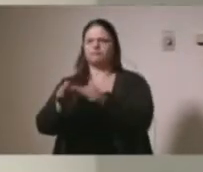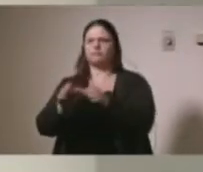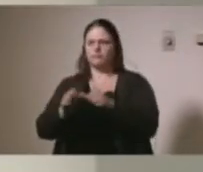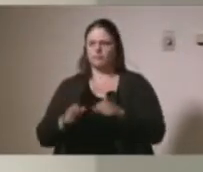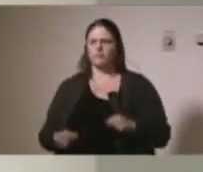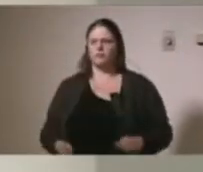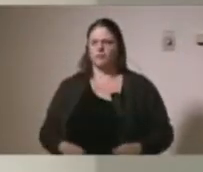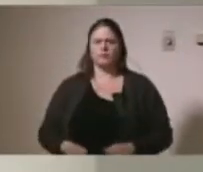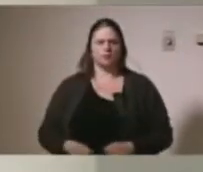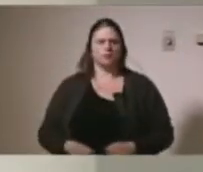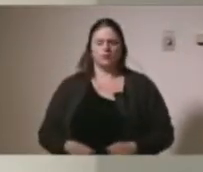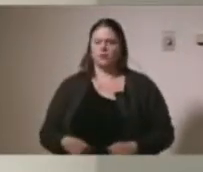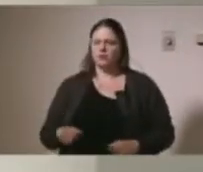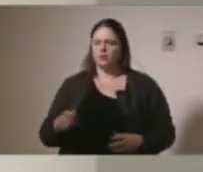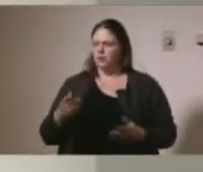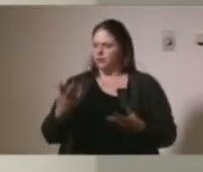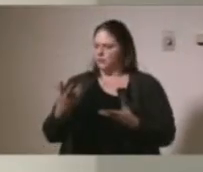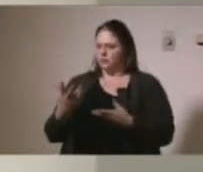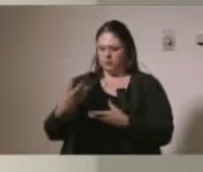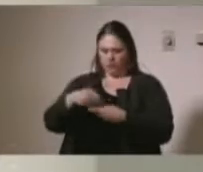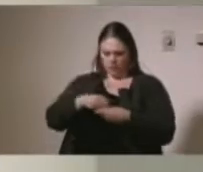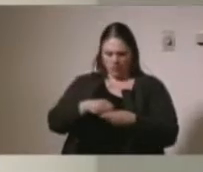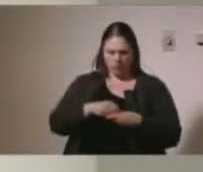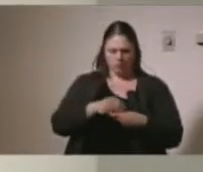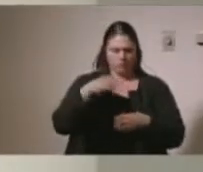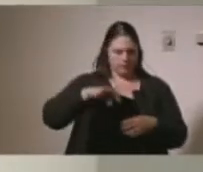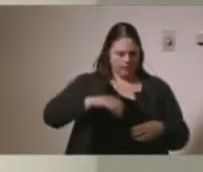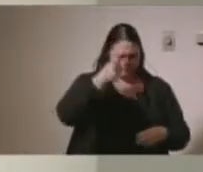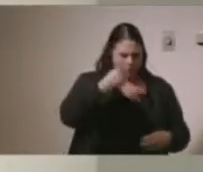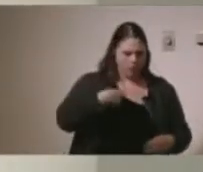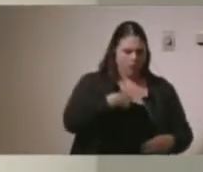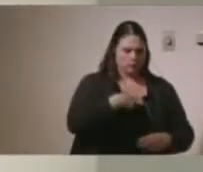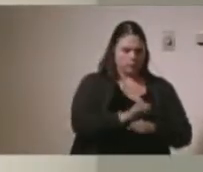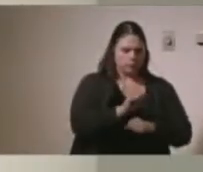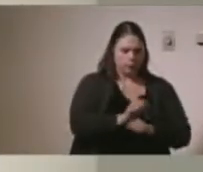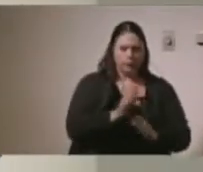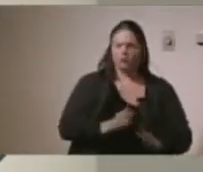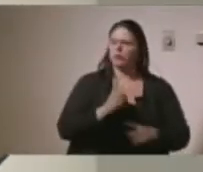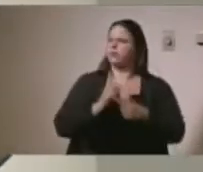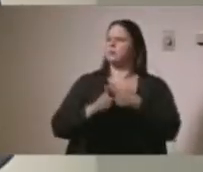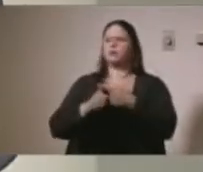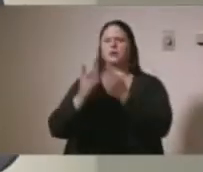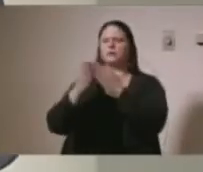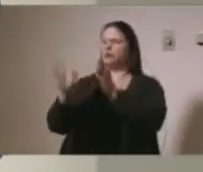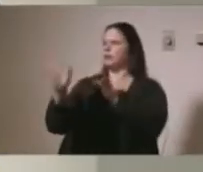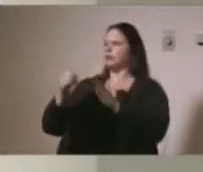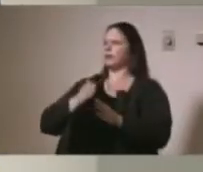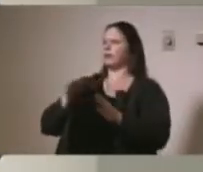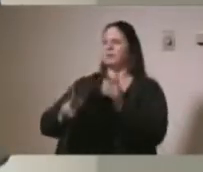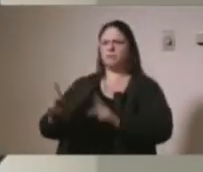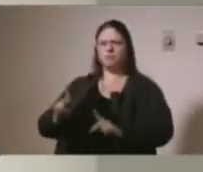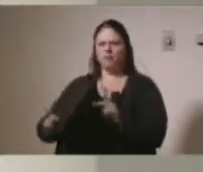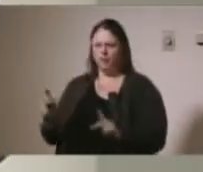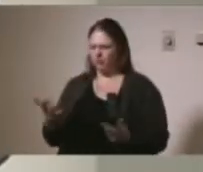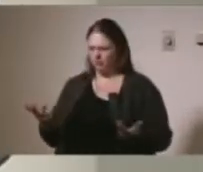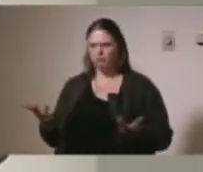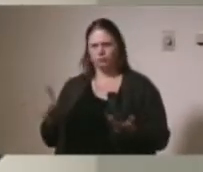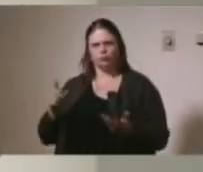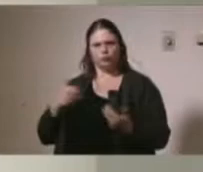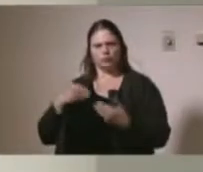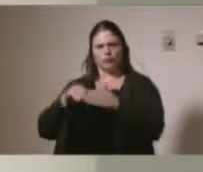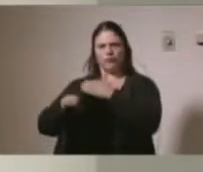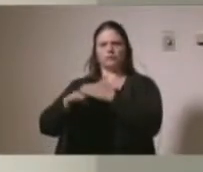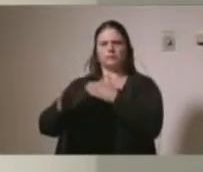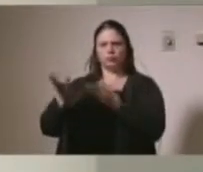us it's also part of social banking, and it should be for all Canadians. They should have access to that